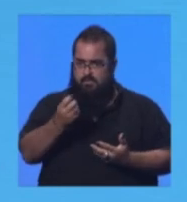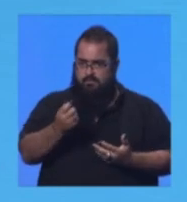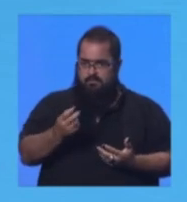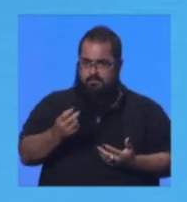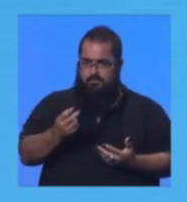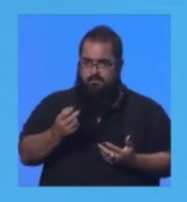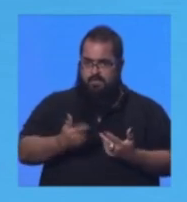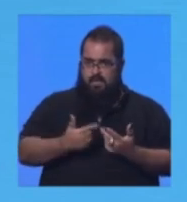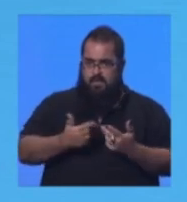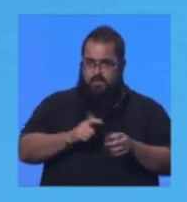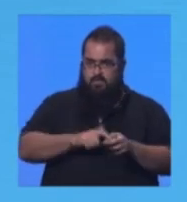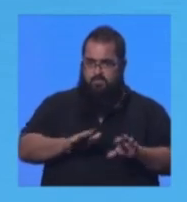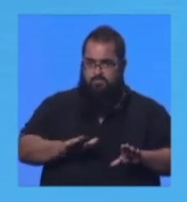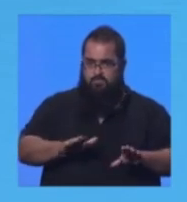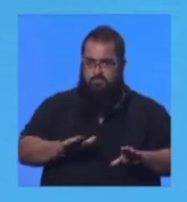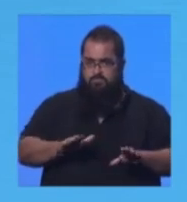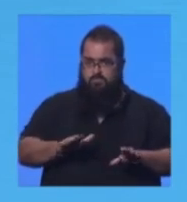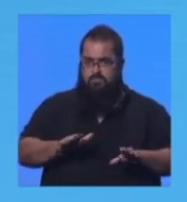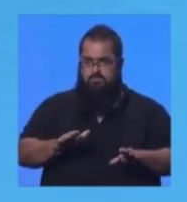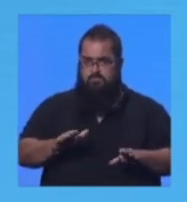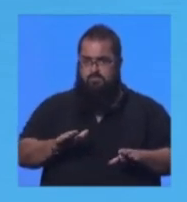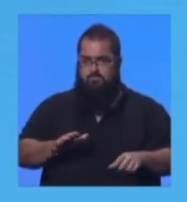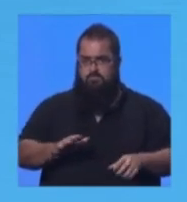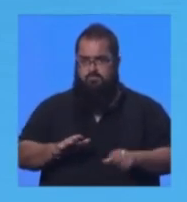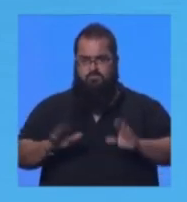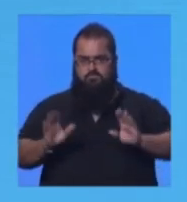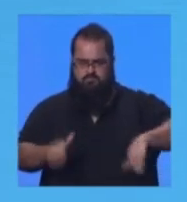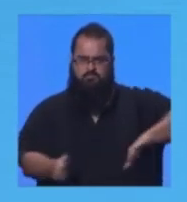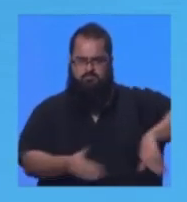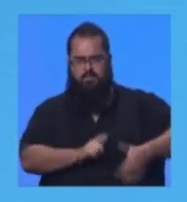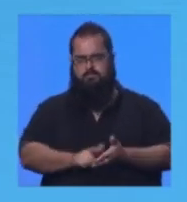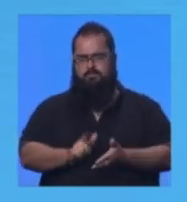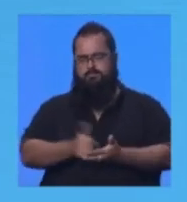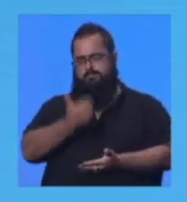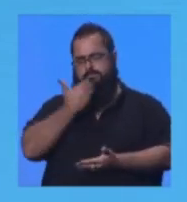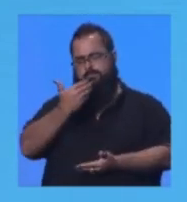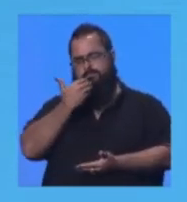part, I might move if I may. No, I have some other questions, but they can wait till later. Thank you very much. Thank you, sir.